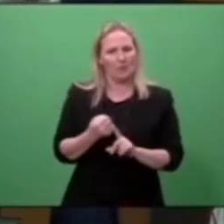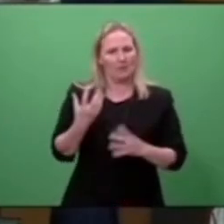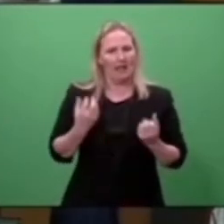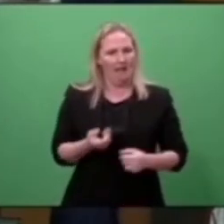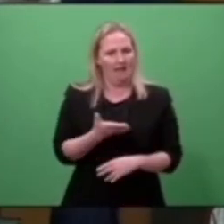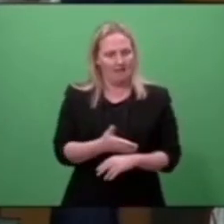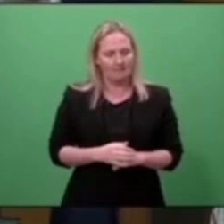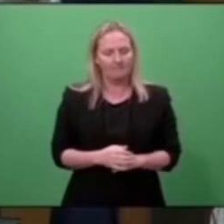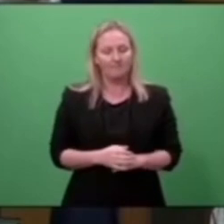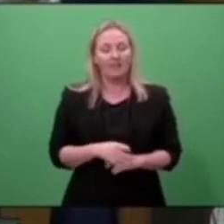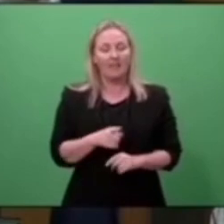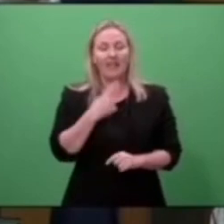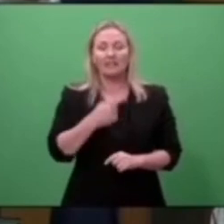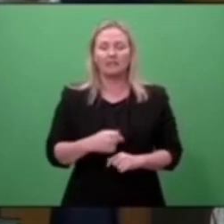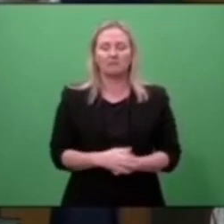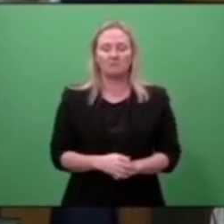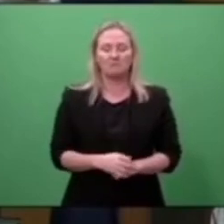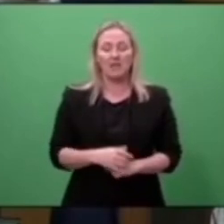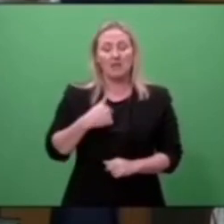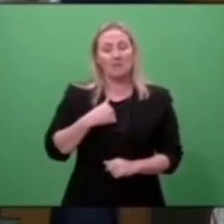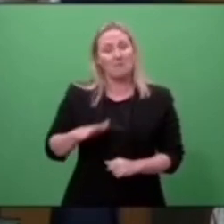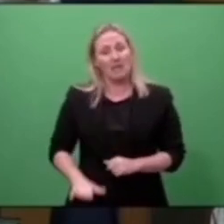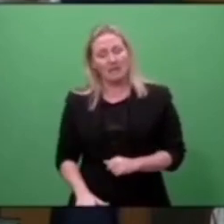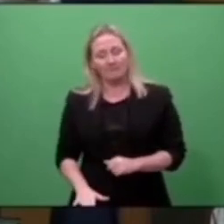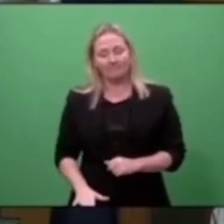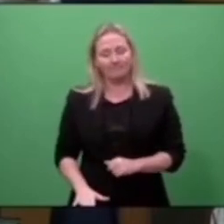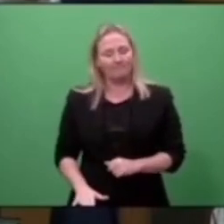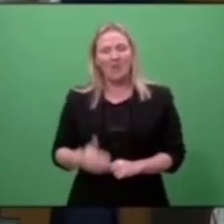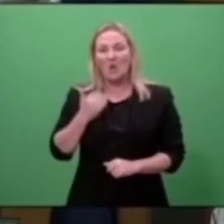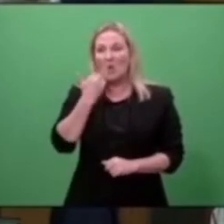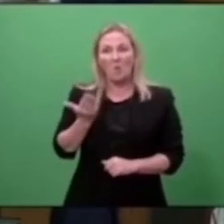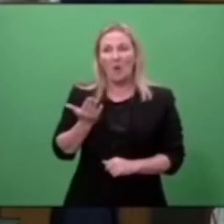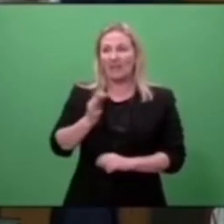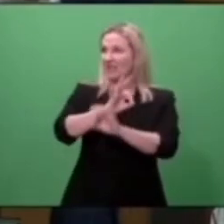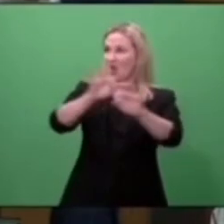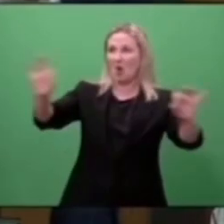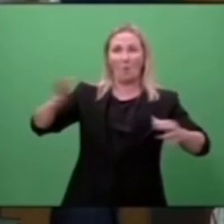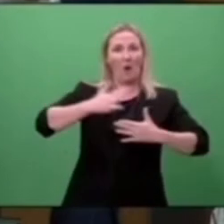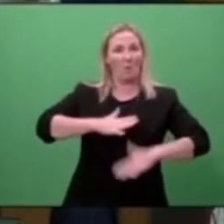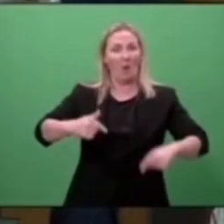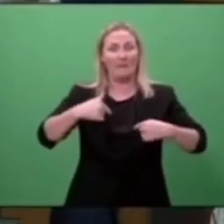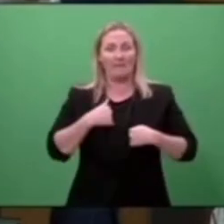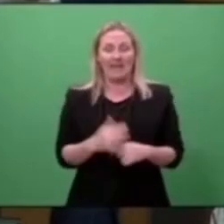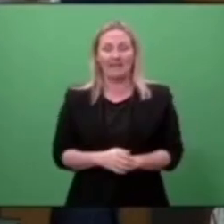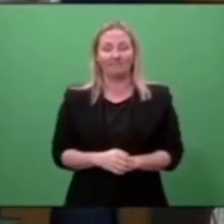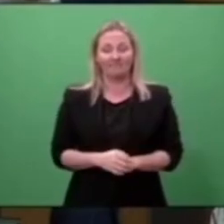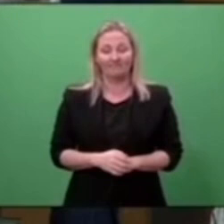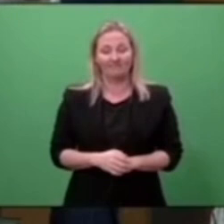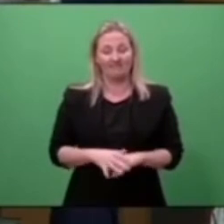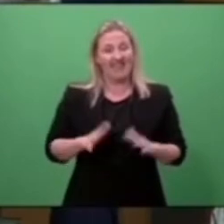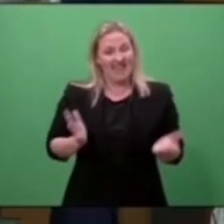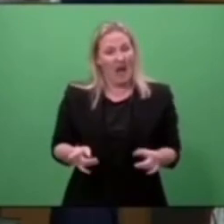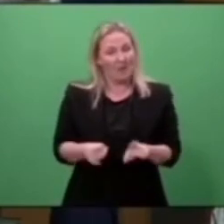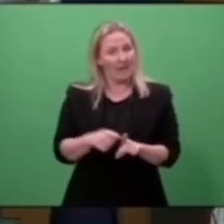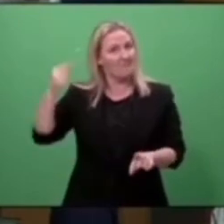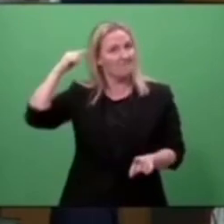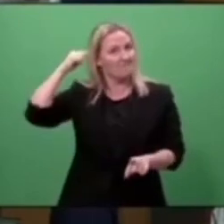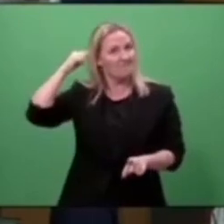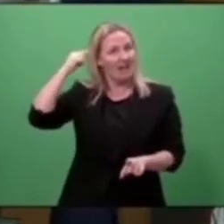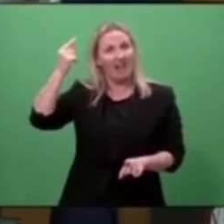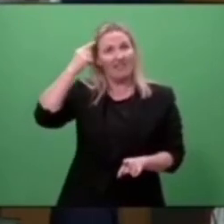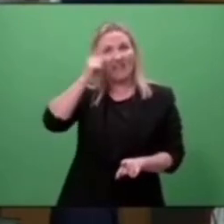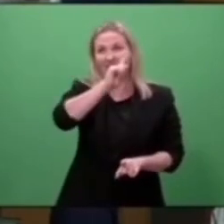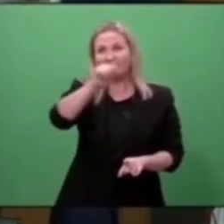was always unwanted as a little kid, and now I always think I'm unwanted by other people or